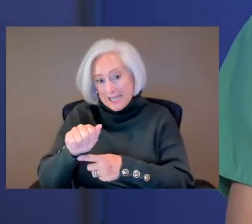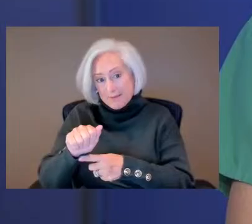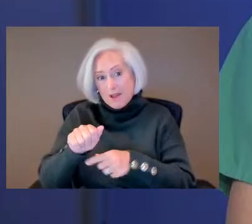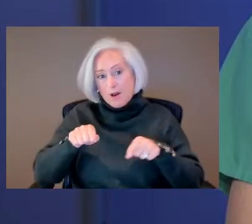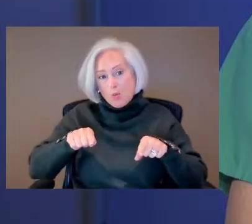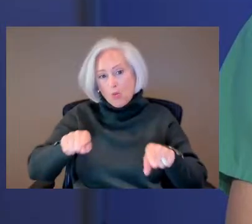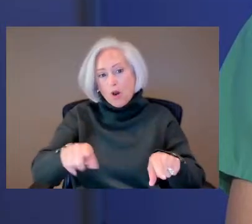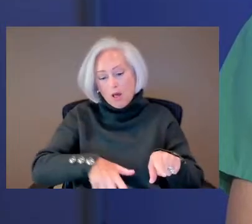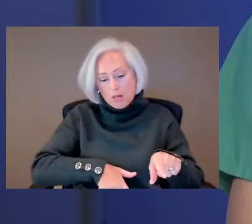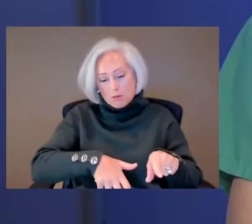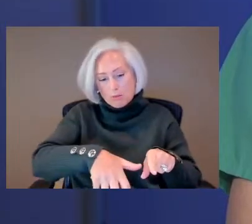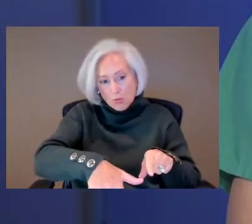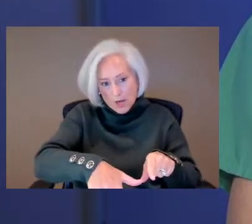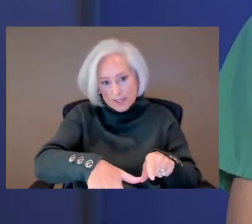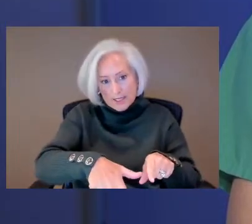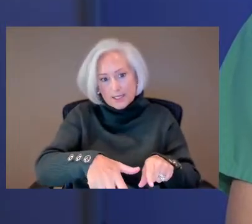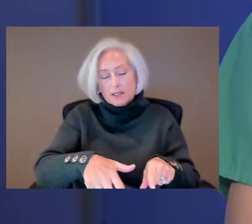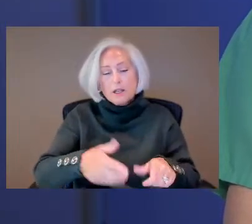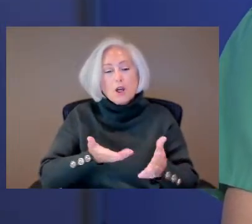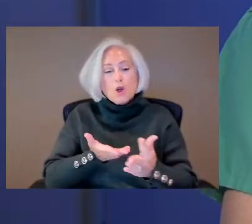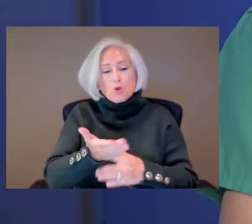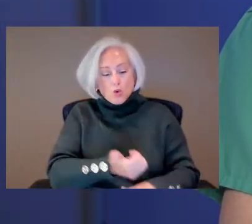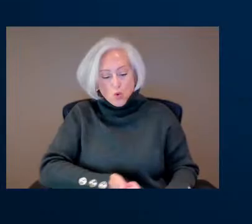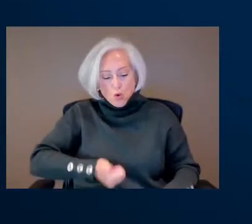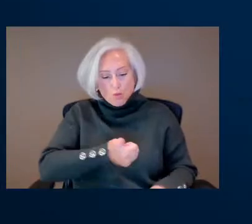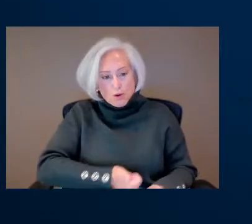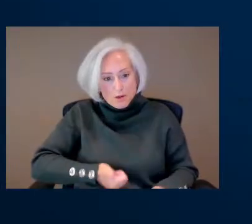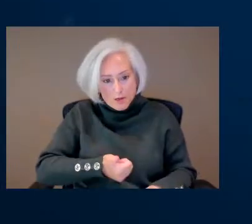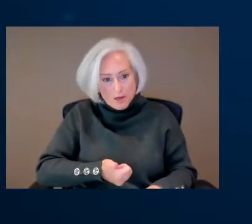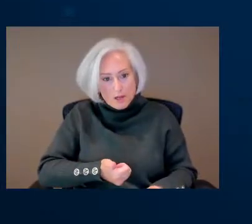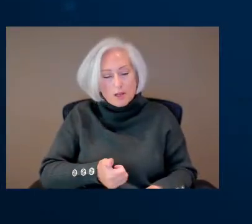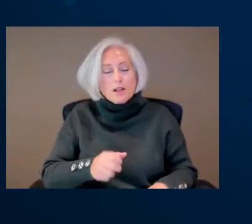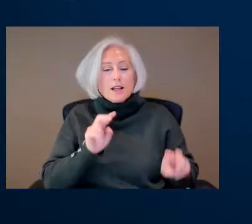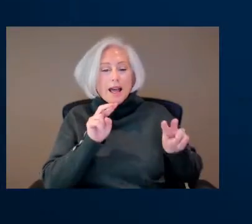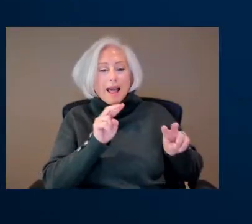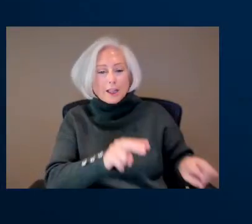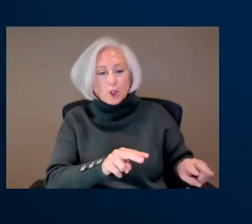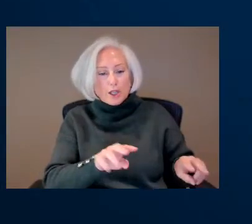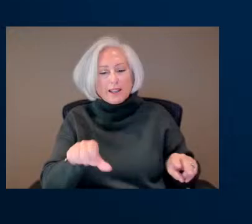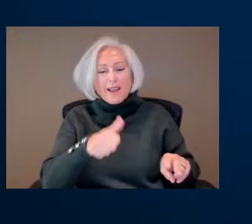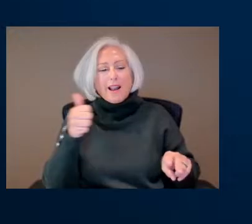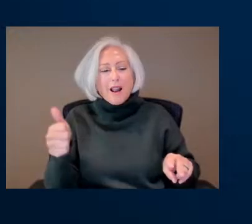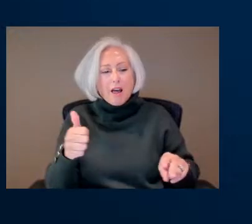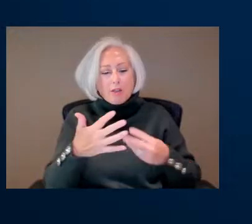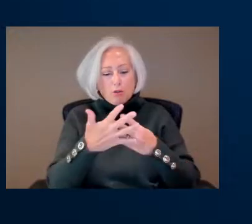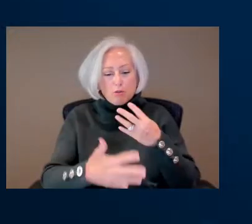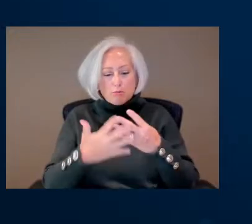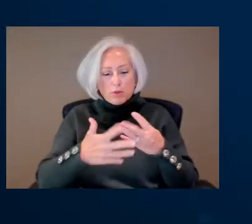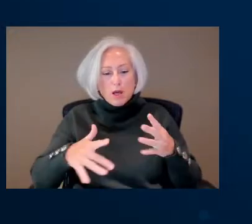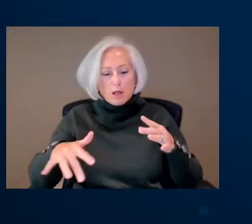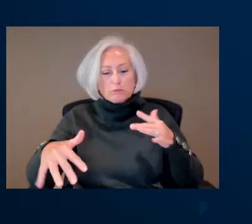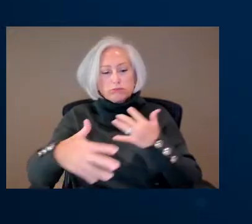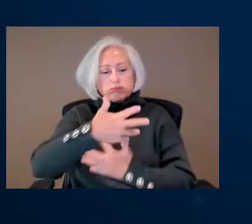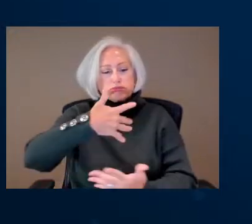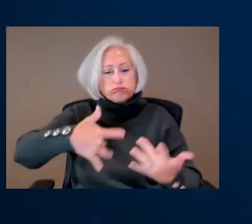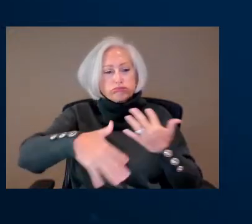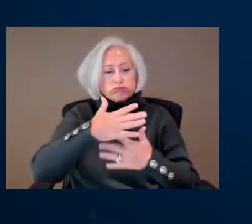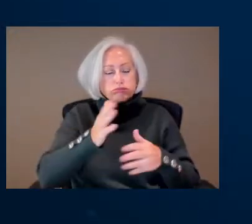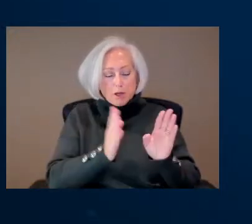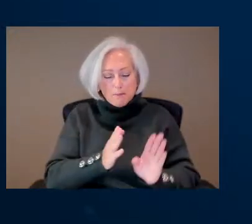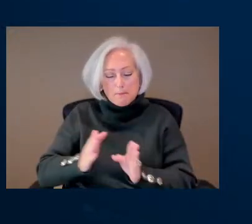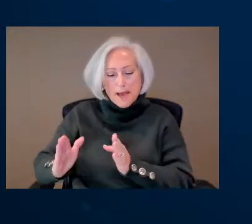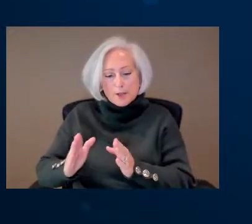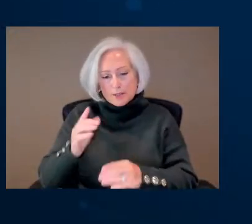flow patterns in the middle cerebral artery of the baby's brain. And that information helps us to know, hey, are things still safe? Can